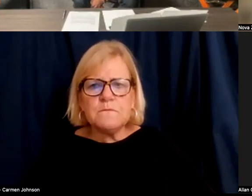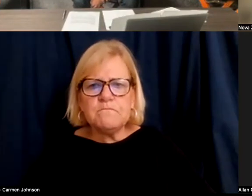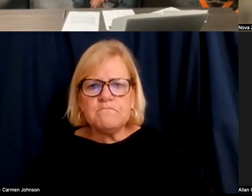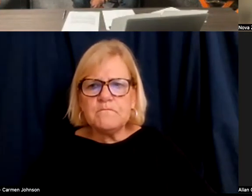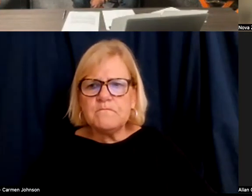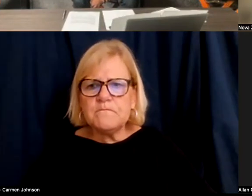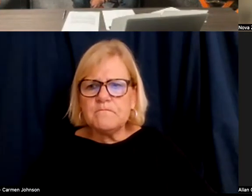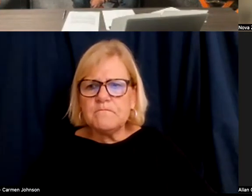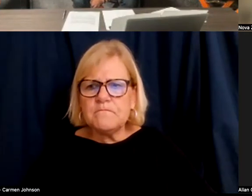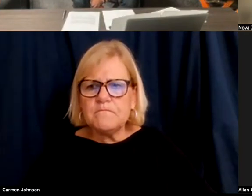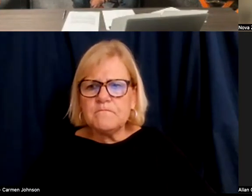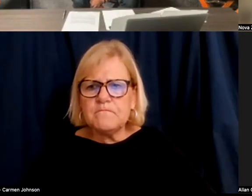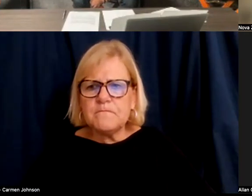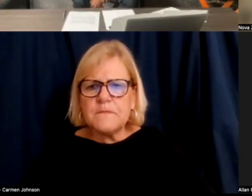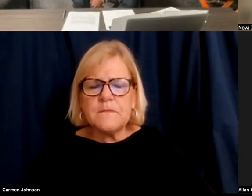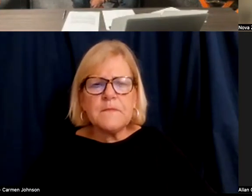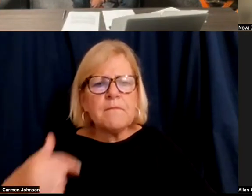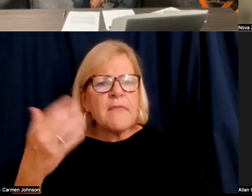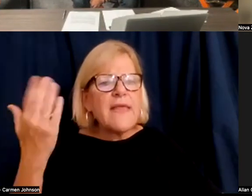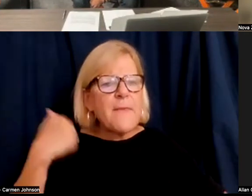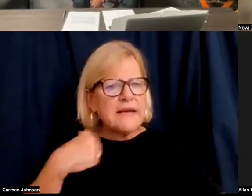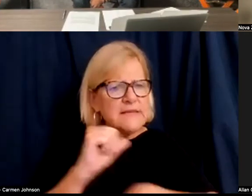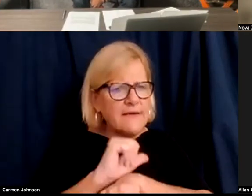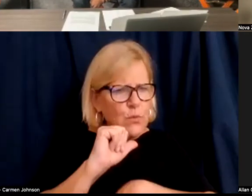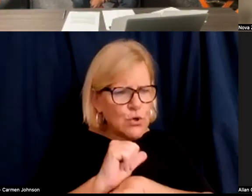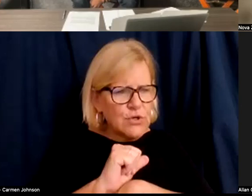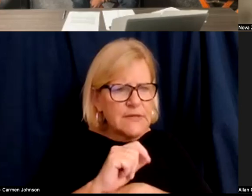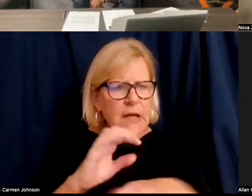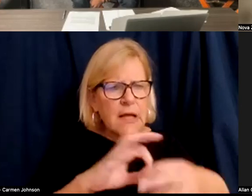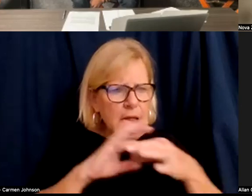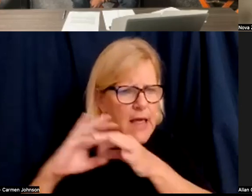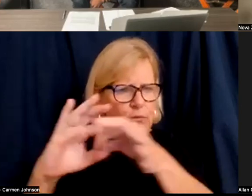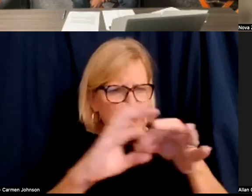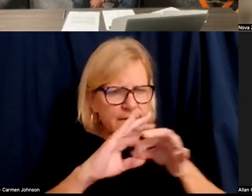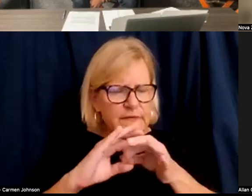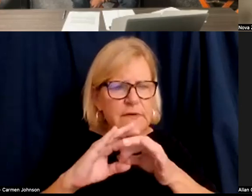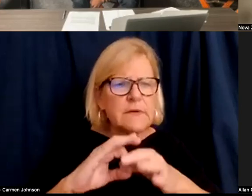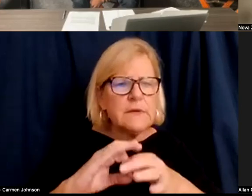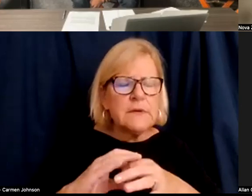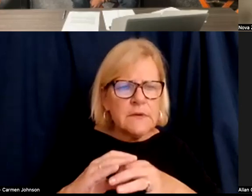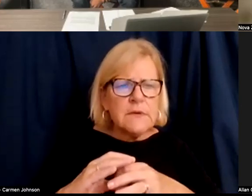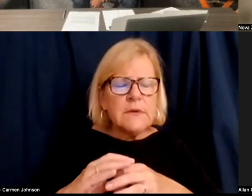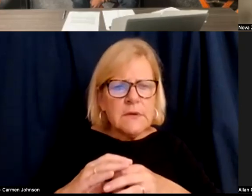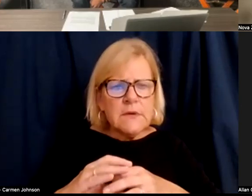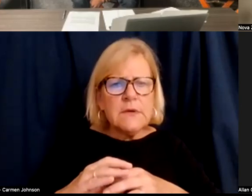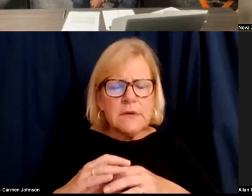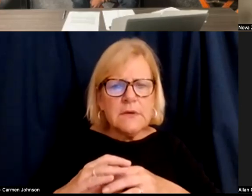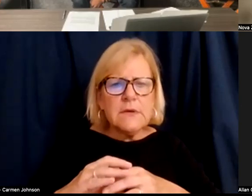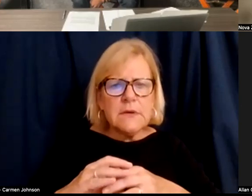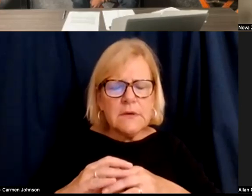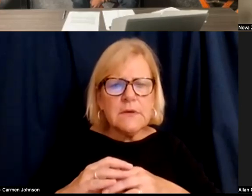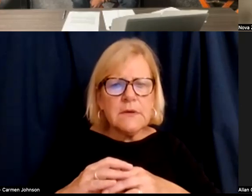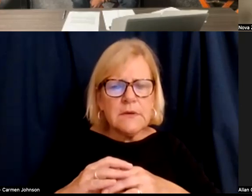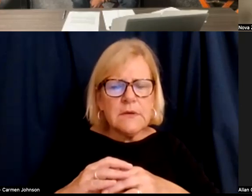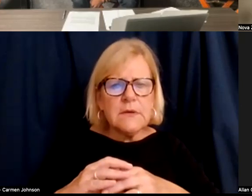In the past, I've worked in collaborative presentations with, I